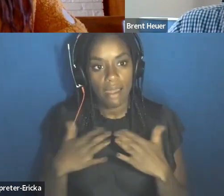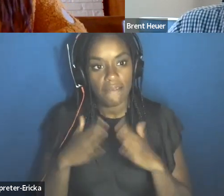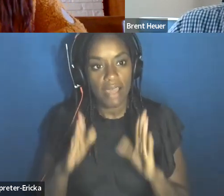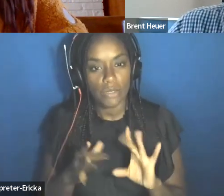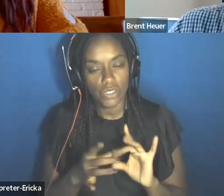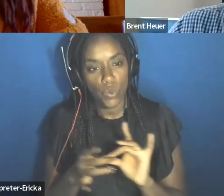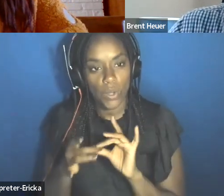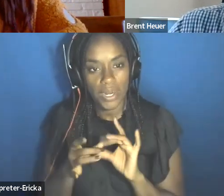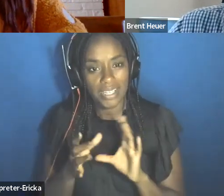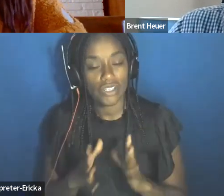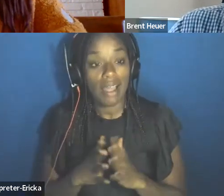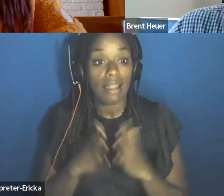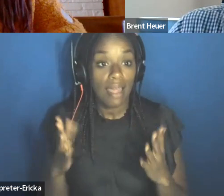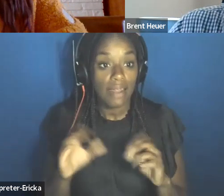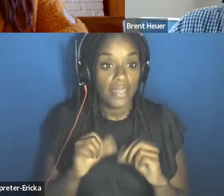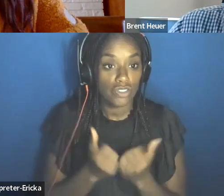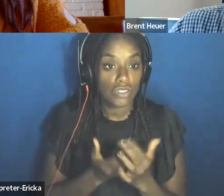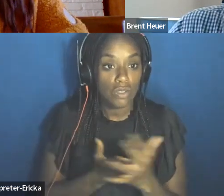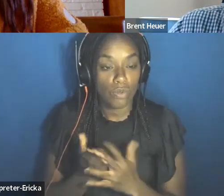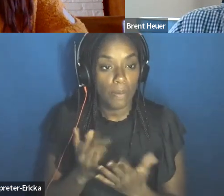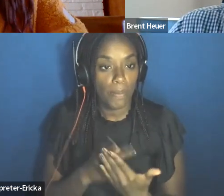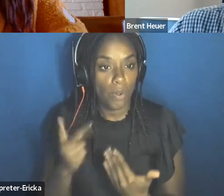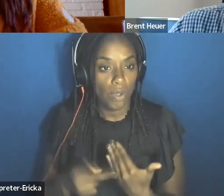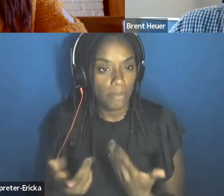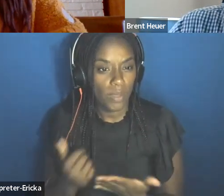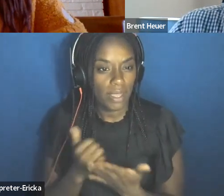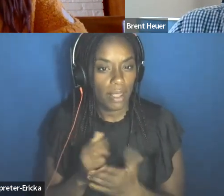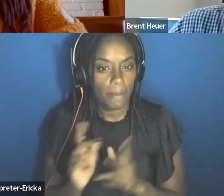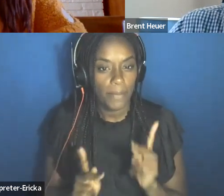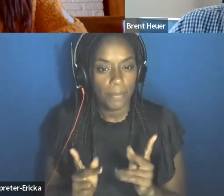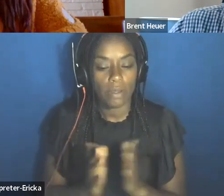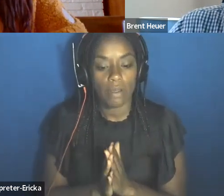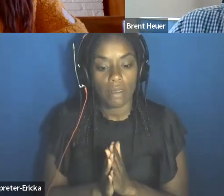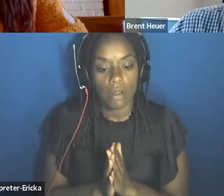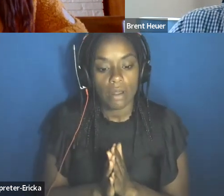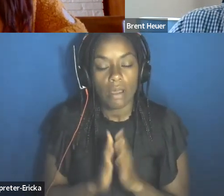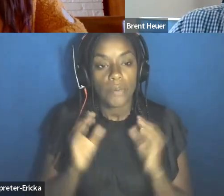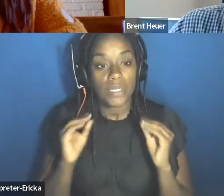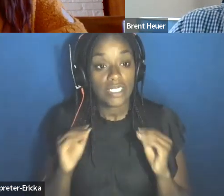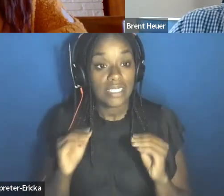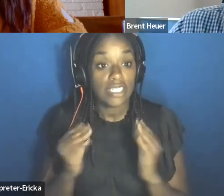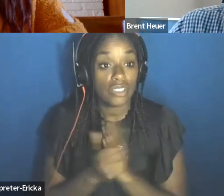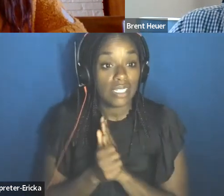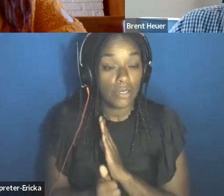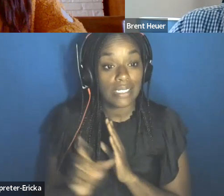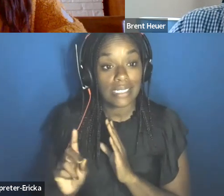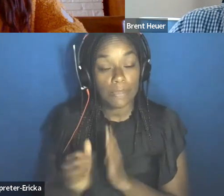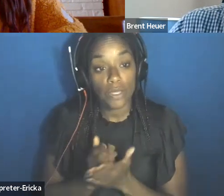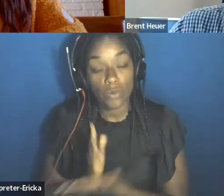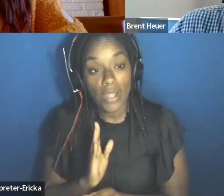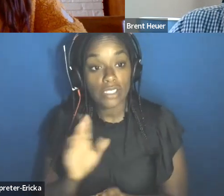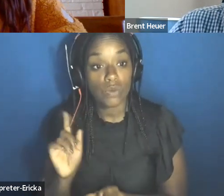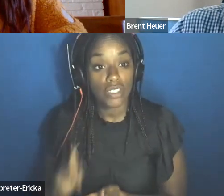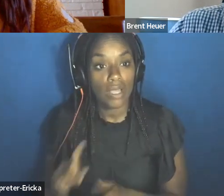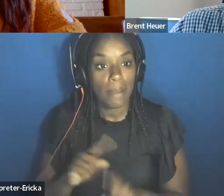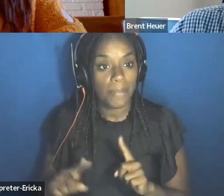and quite a bit of agencies through a program that we can direct people to. We do teach skills and help with disability rights questions, but there's a lot of community